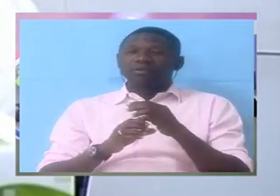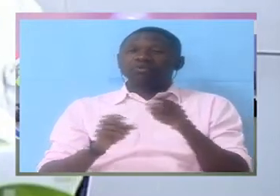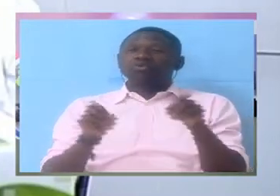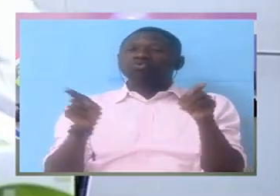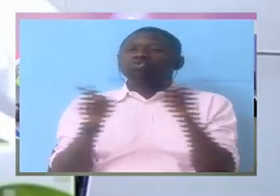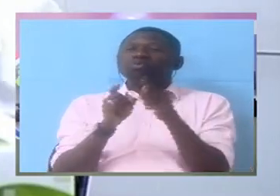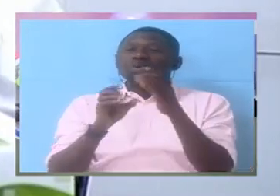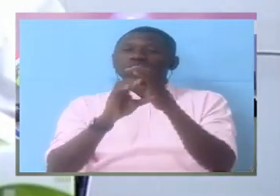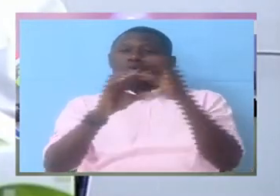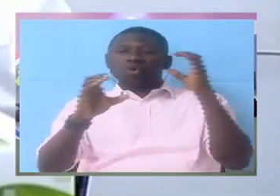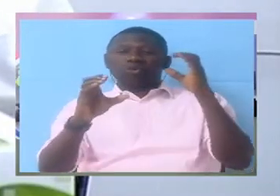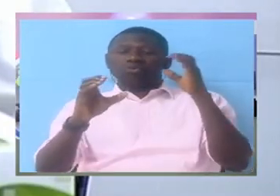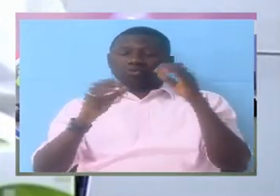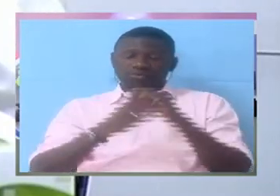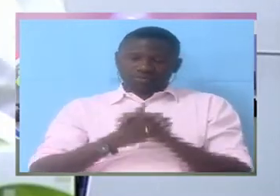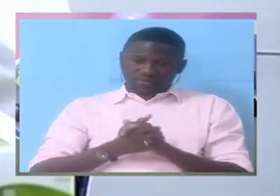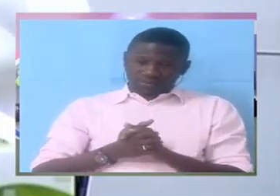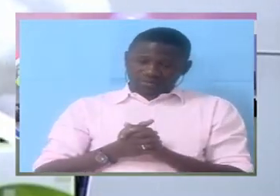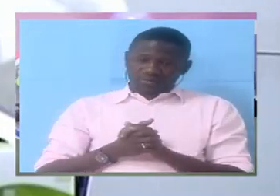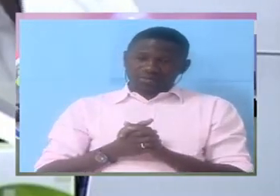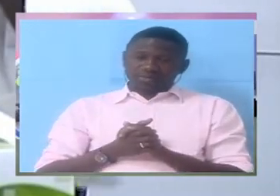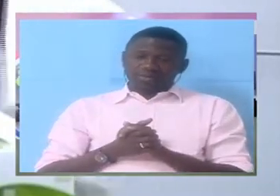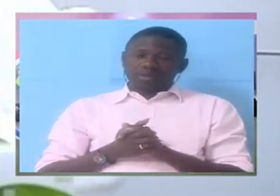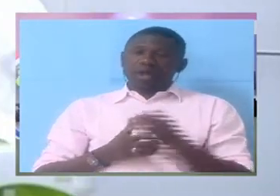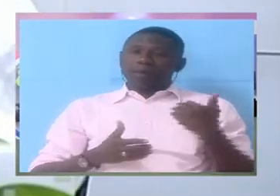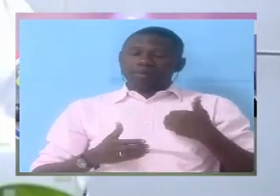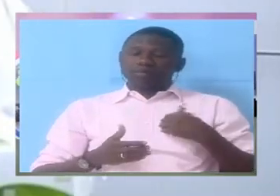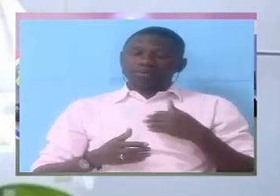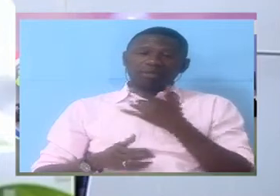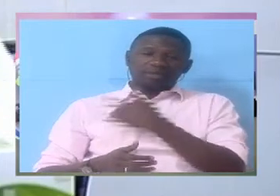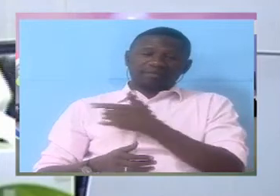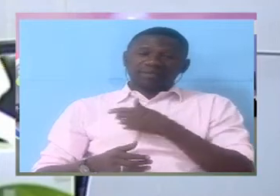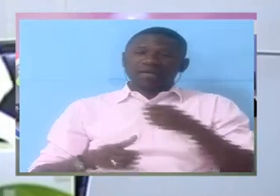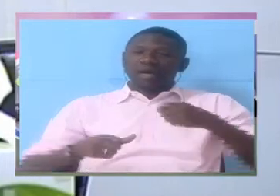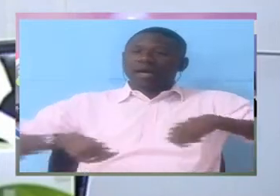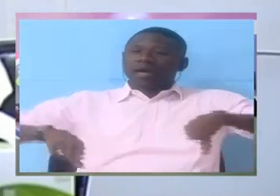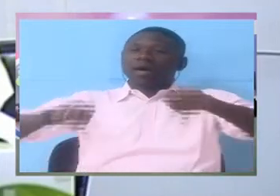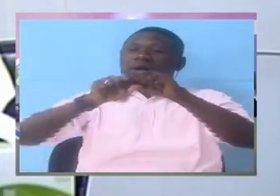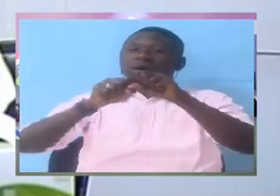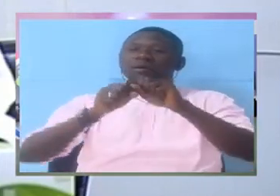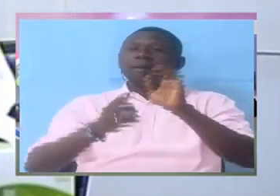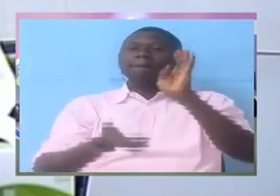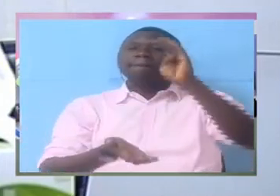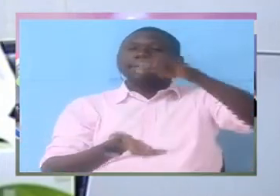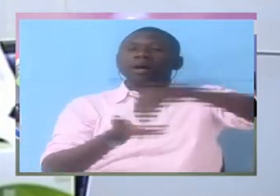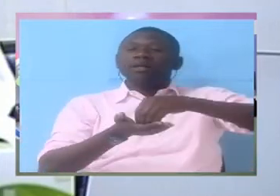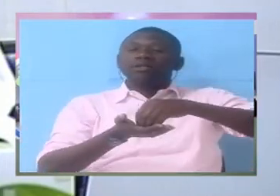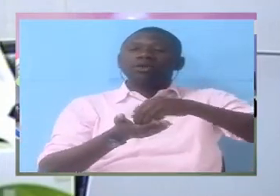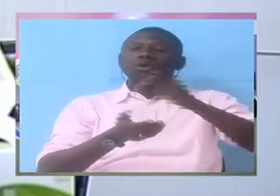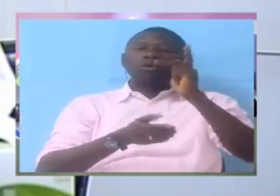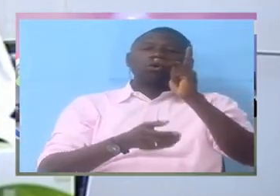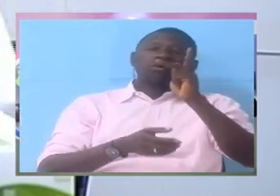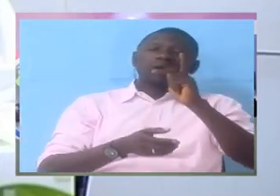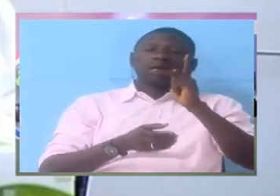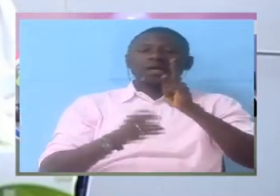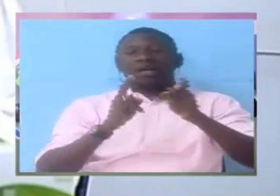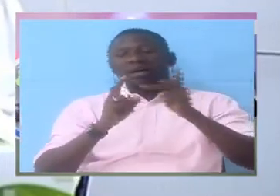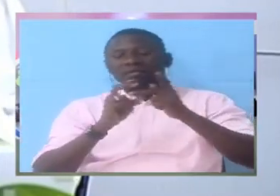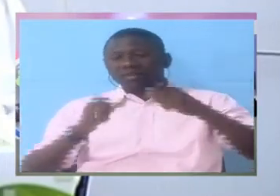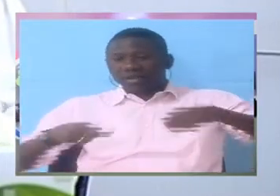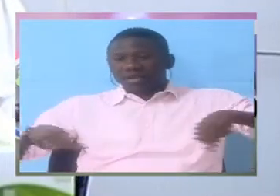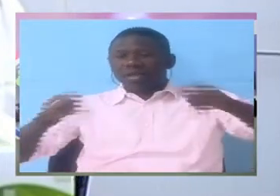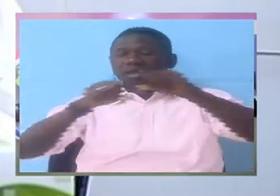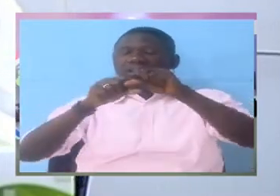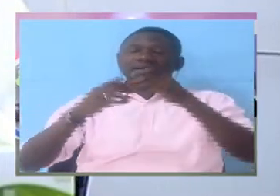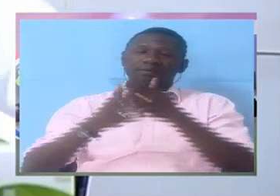kuwa kama ni moto karajango. Those living in the greater Banjul area. Many along call Banjul in Kombo Dalo Lela.